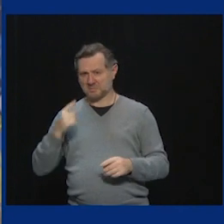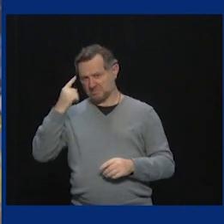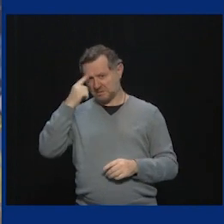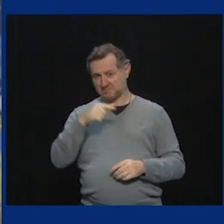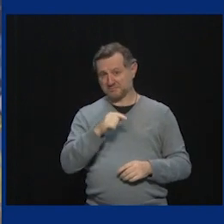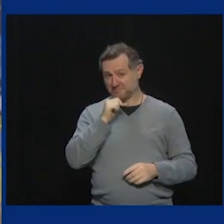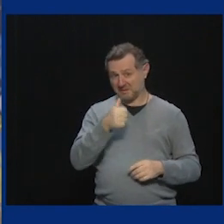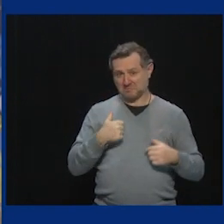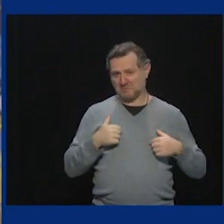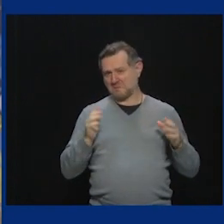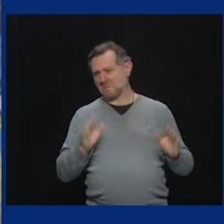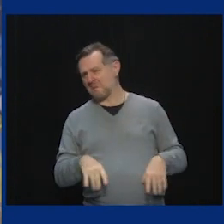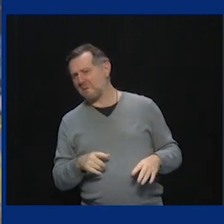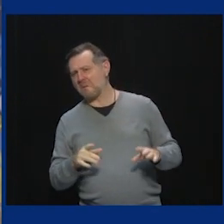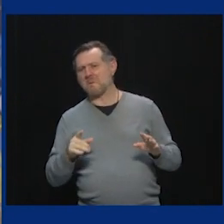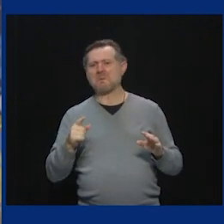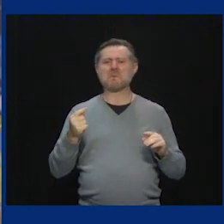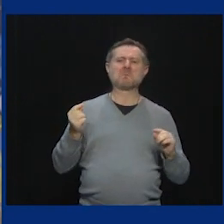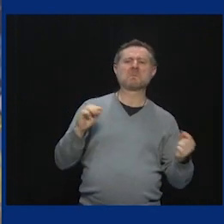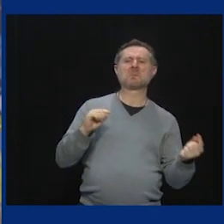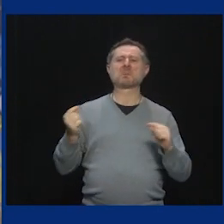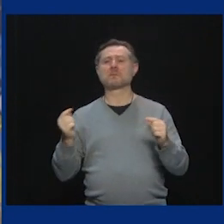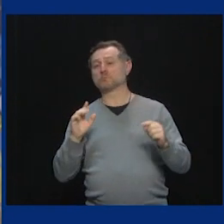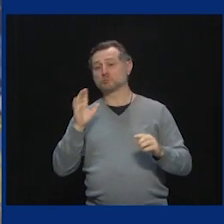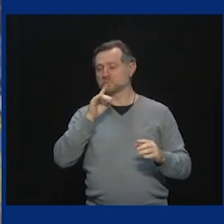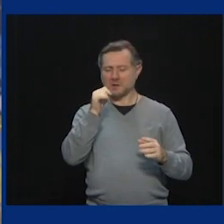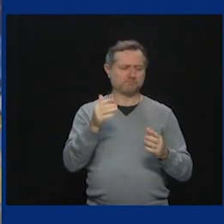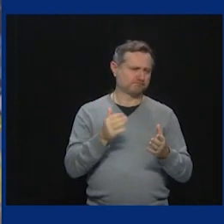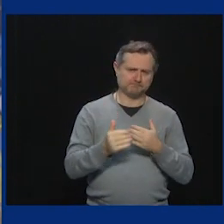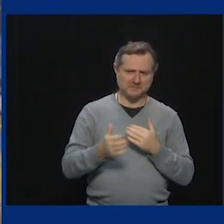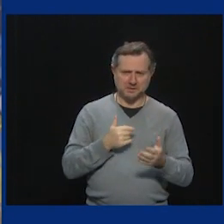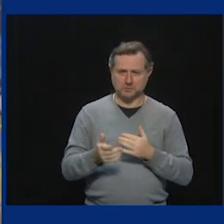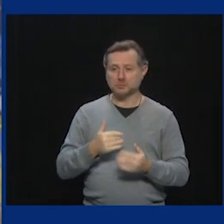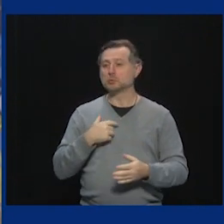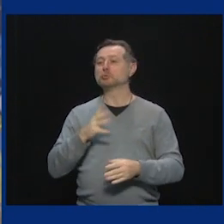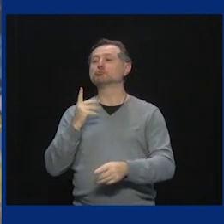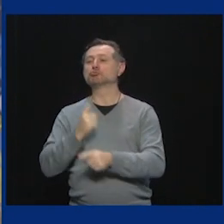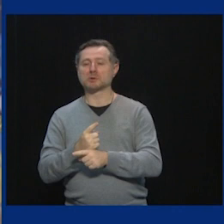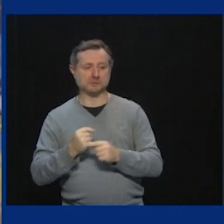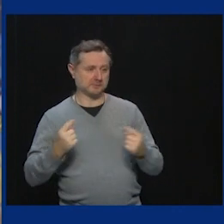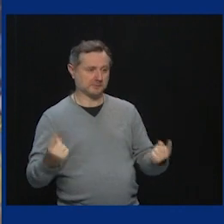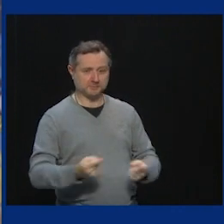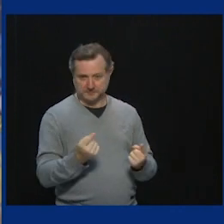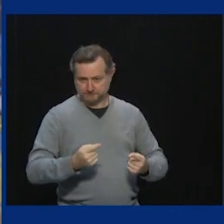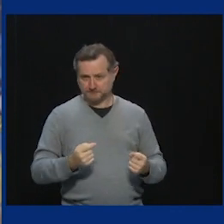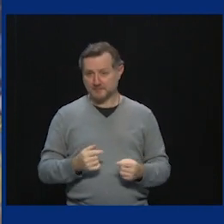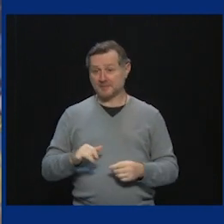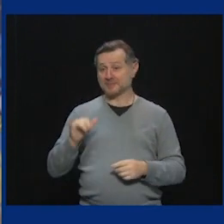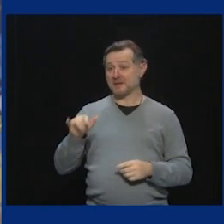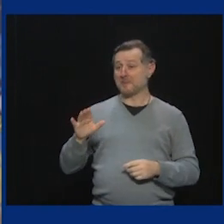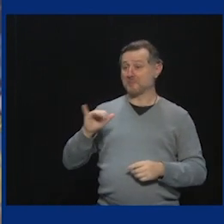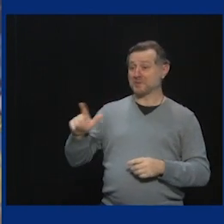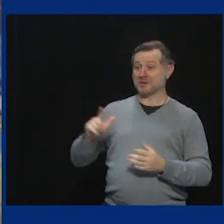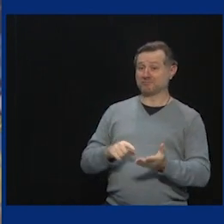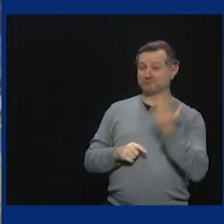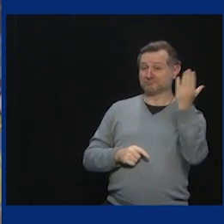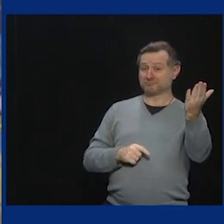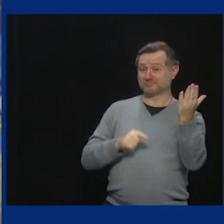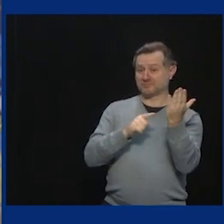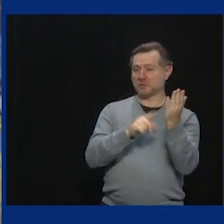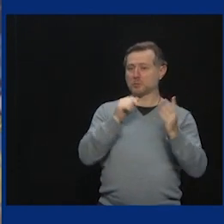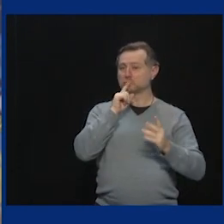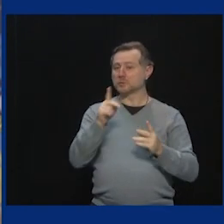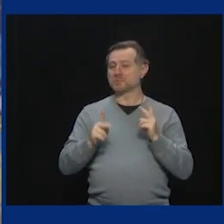going to be controversial. Doesn't matter. It was the right thing to do. And what it did was make sure that people who were in Rikers and